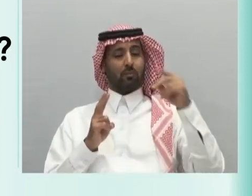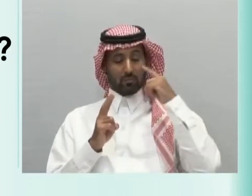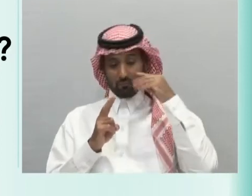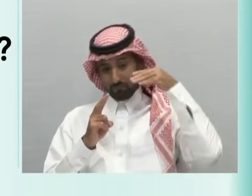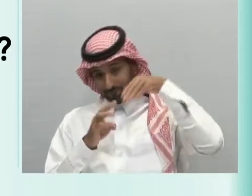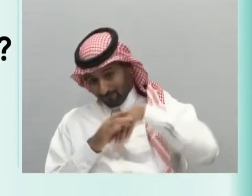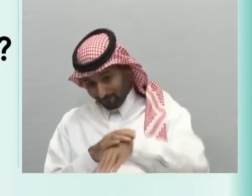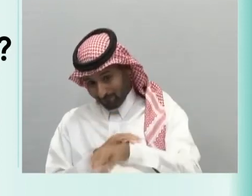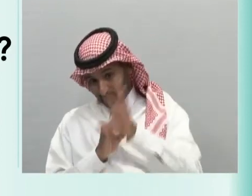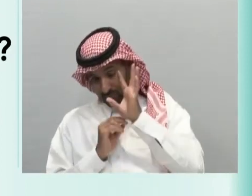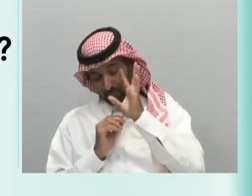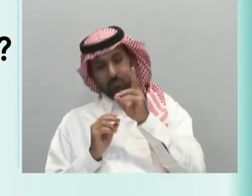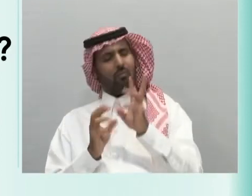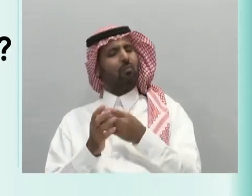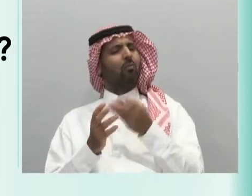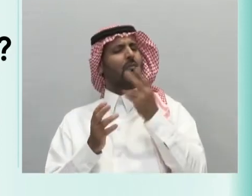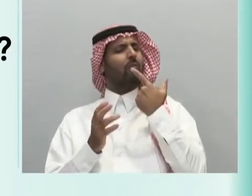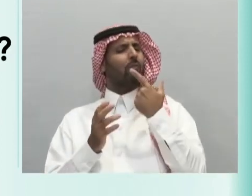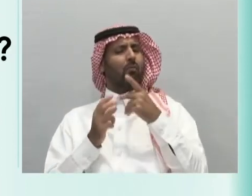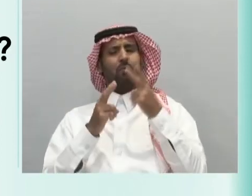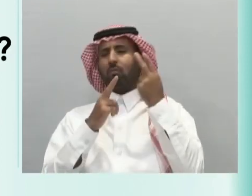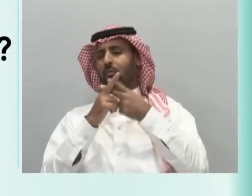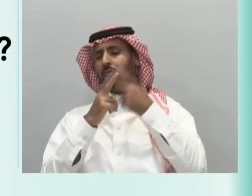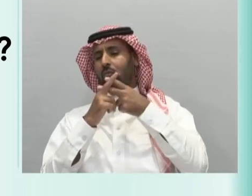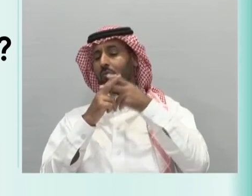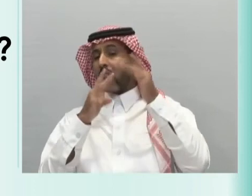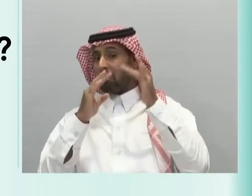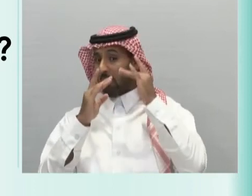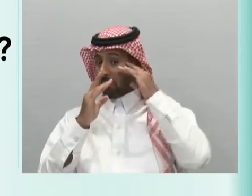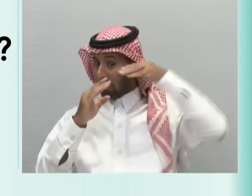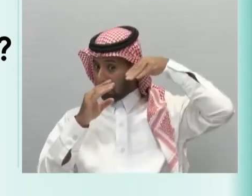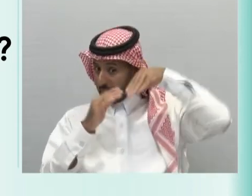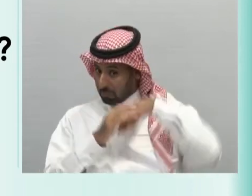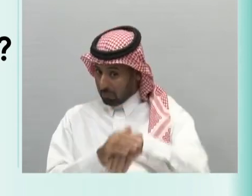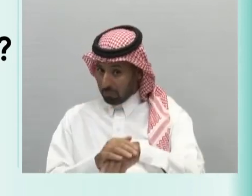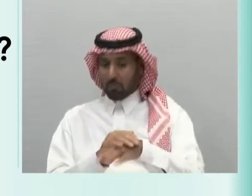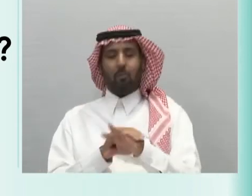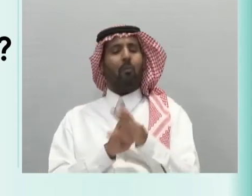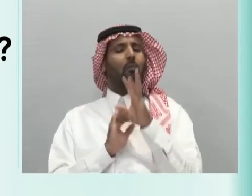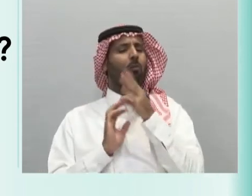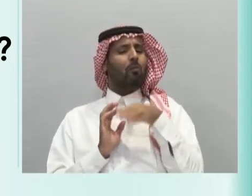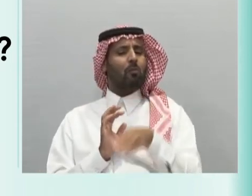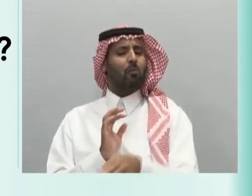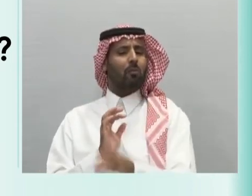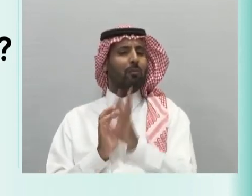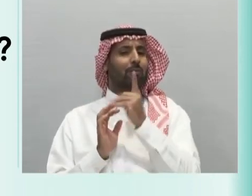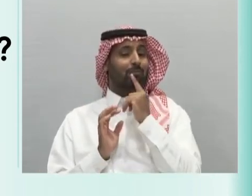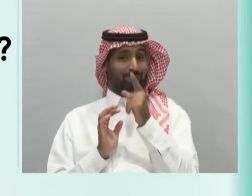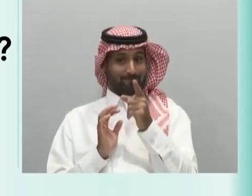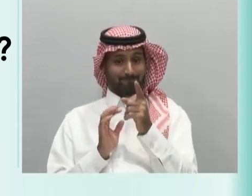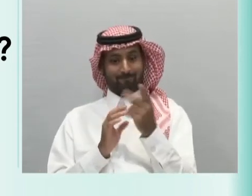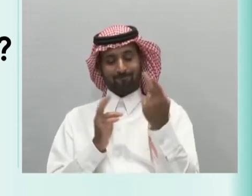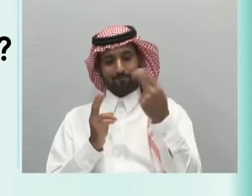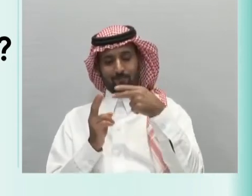get to? If you want to get to your room, you need to go scuba diving. Okay, so this is called